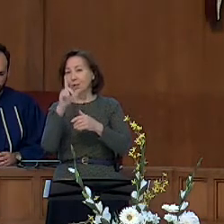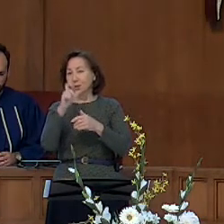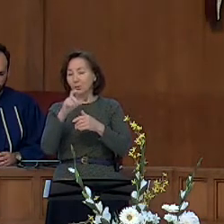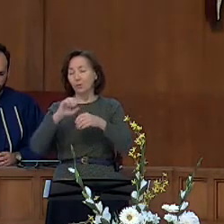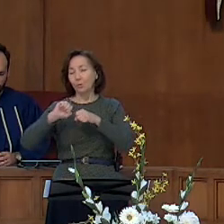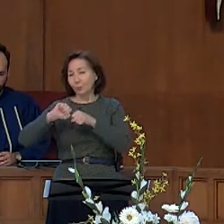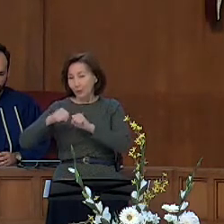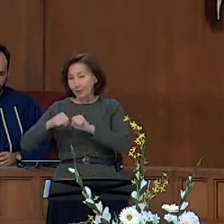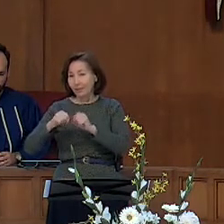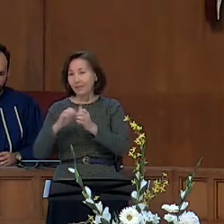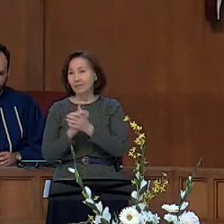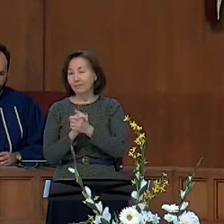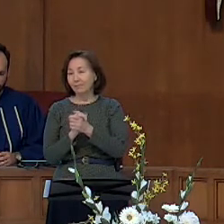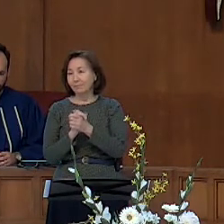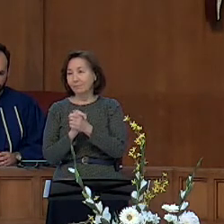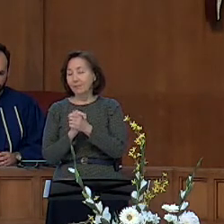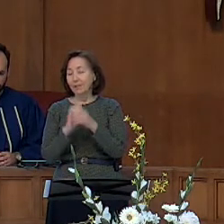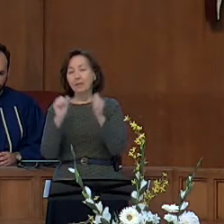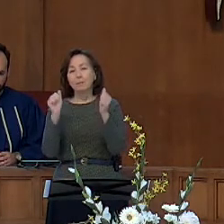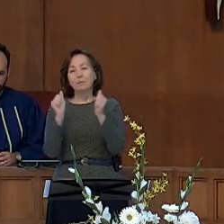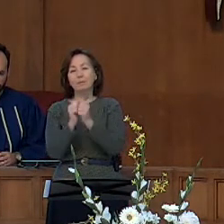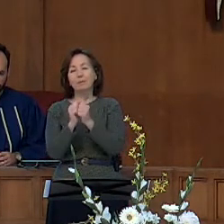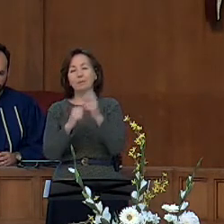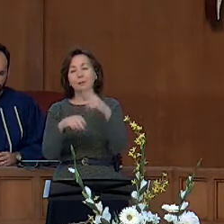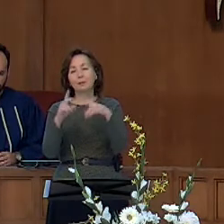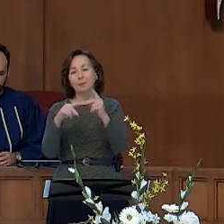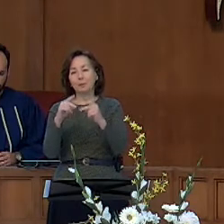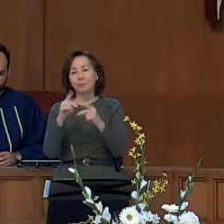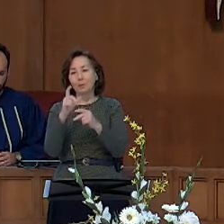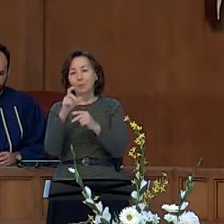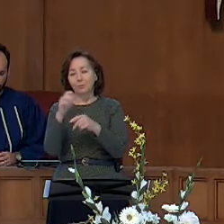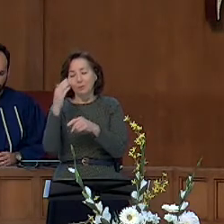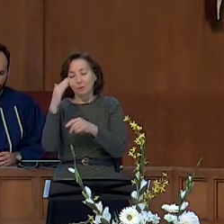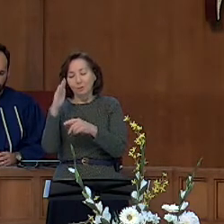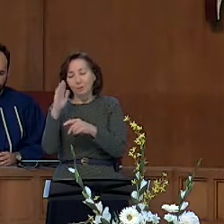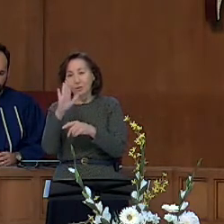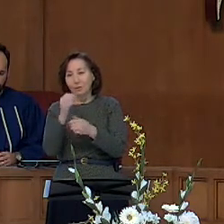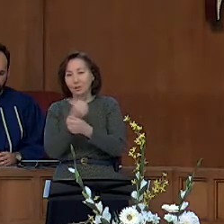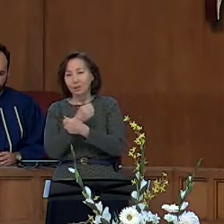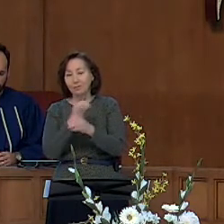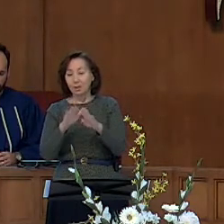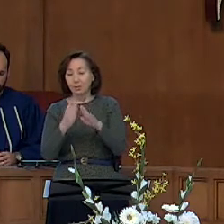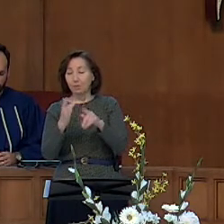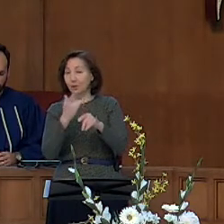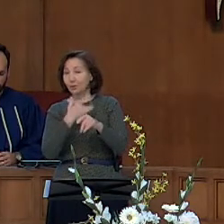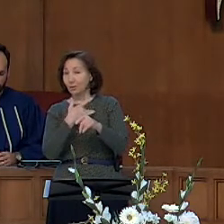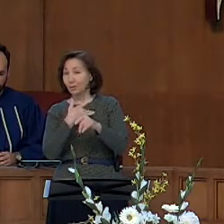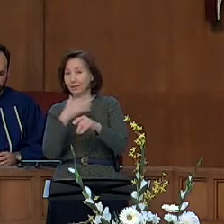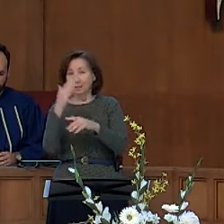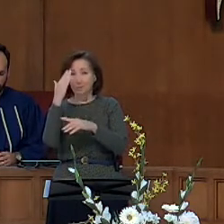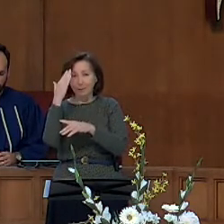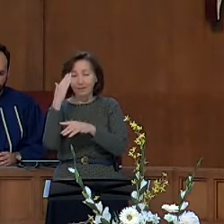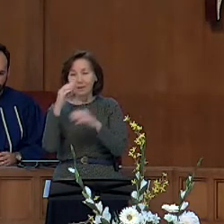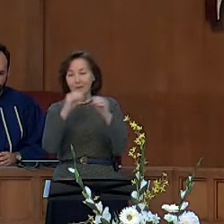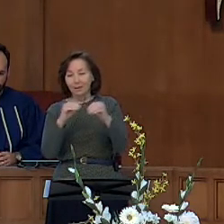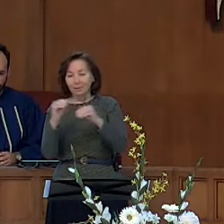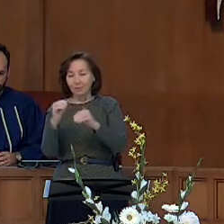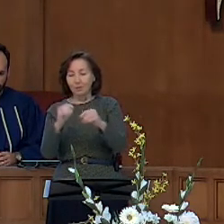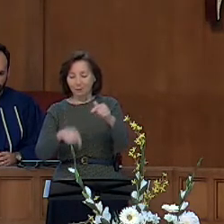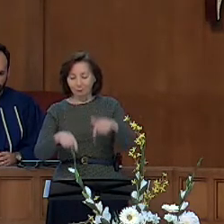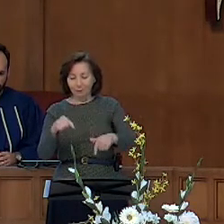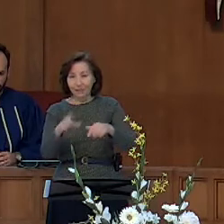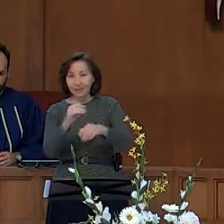grieving. Be with those who don't know your love. Open our hearts, open our minds, move our feet and